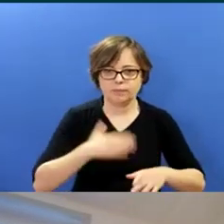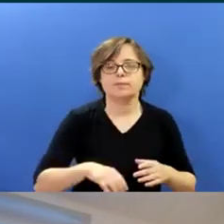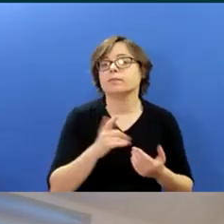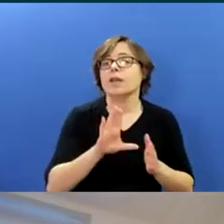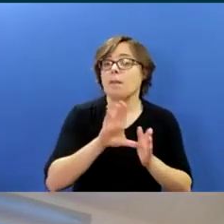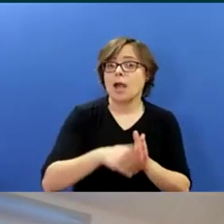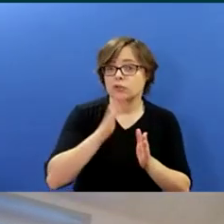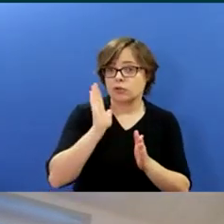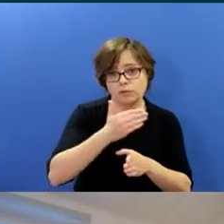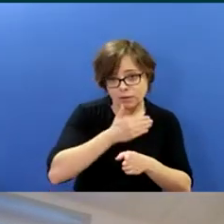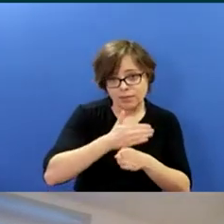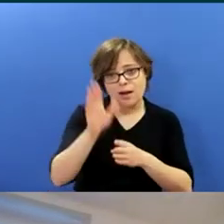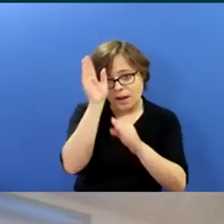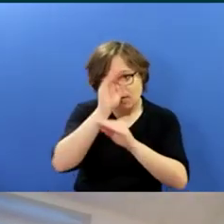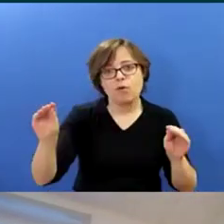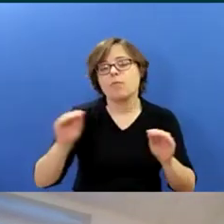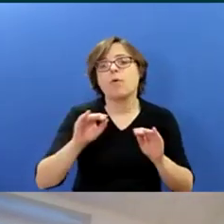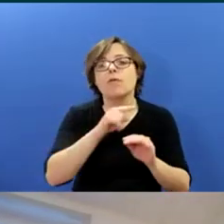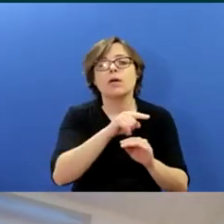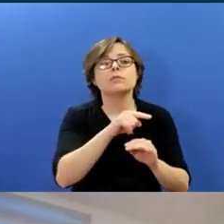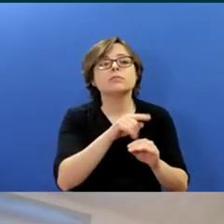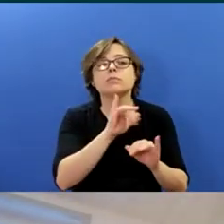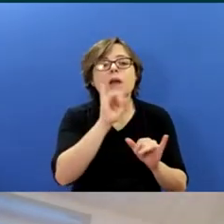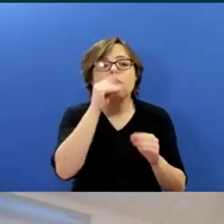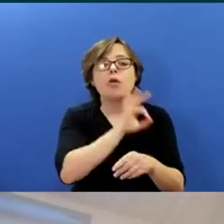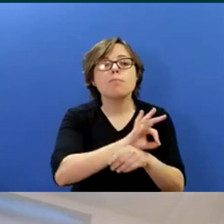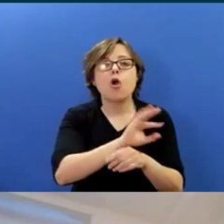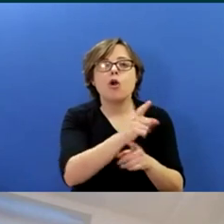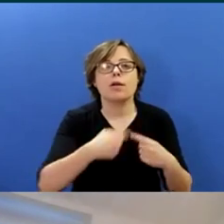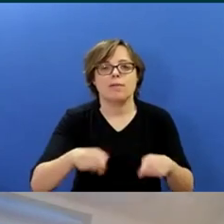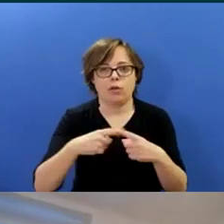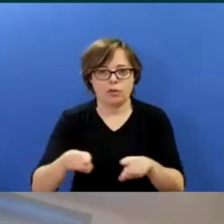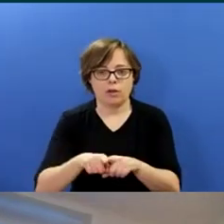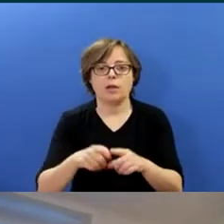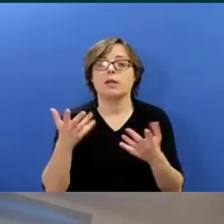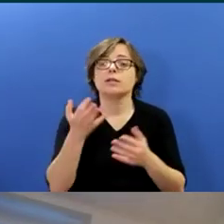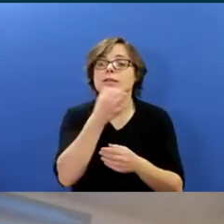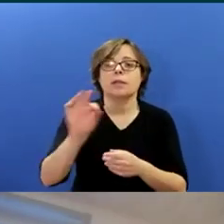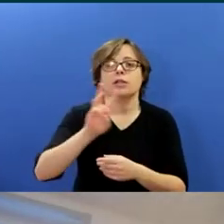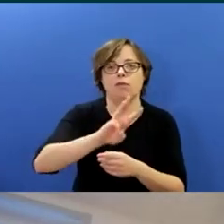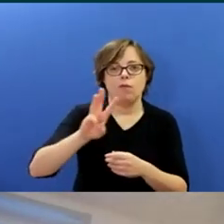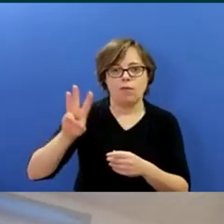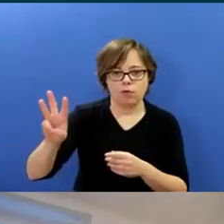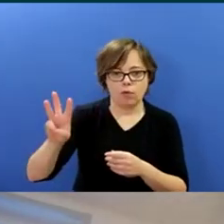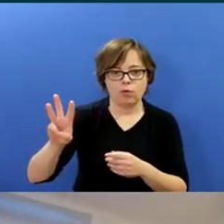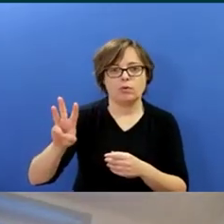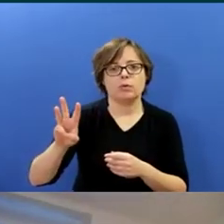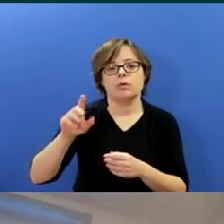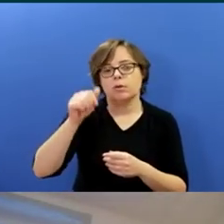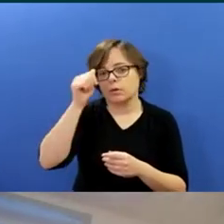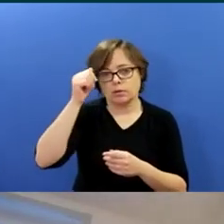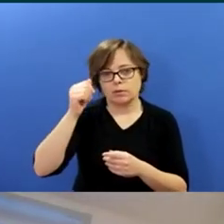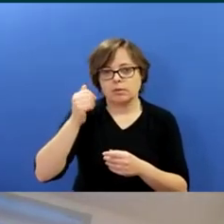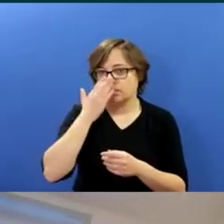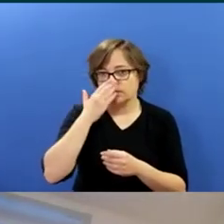about the implementation of the winning ideas on our website. So our climate campaign, the